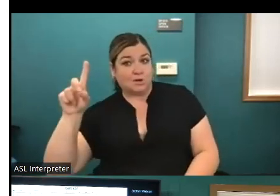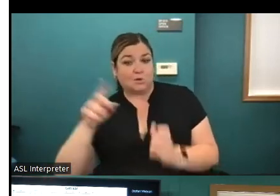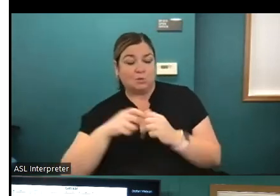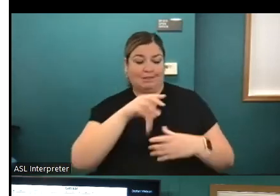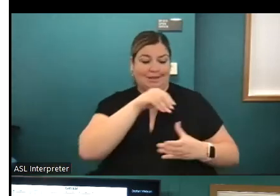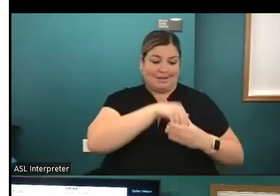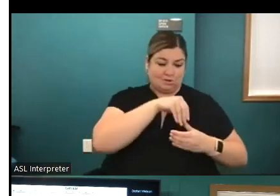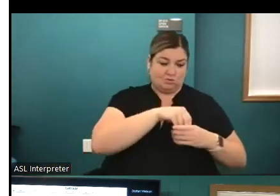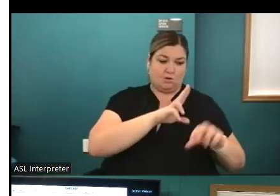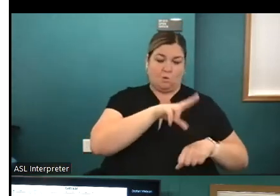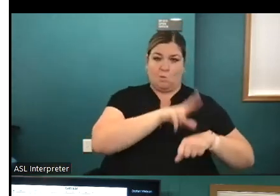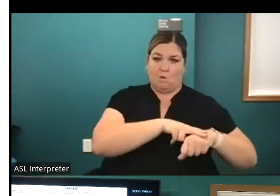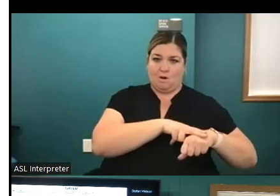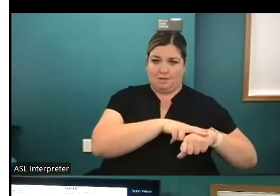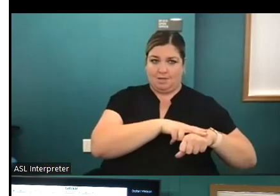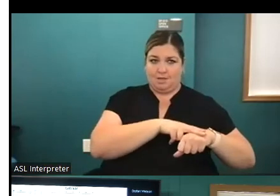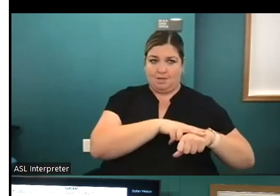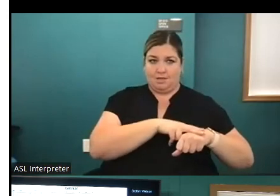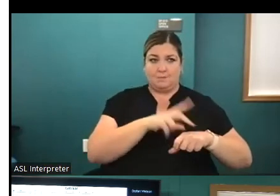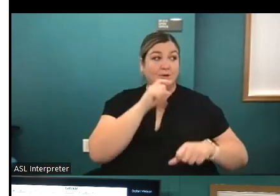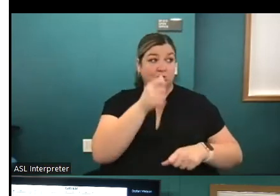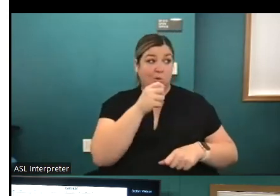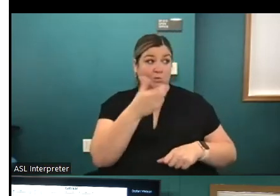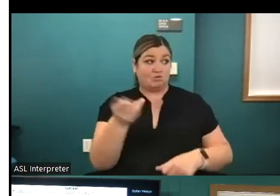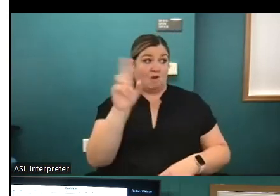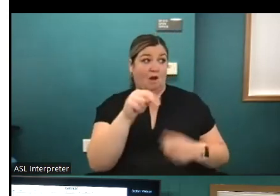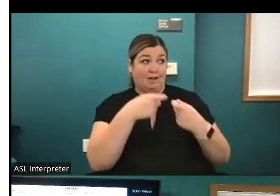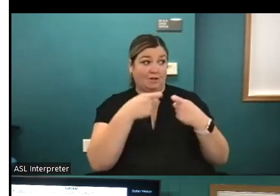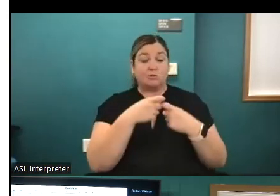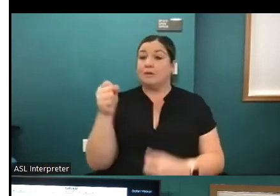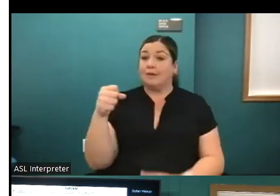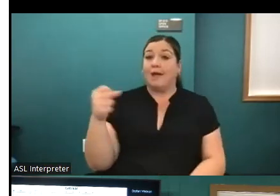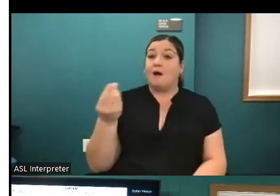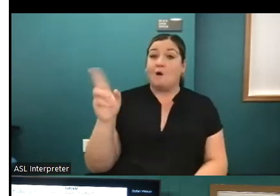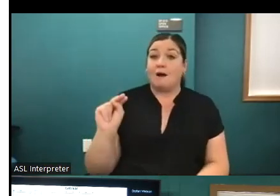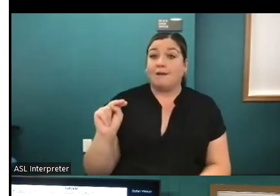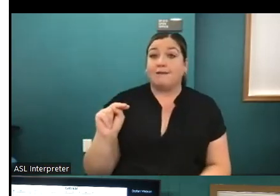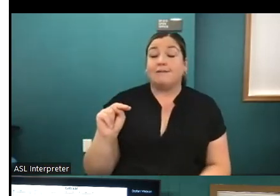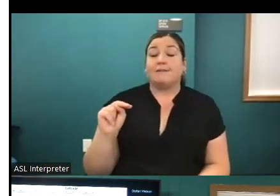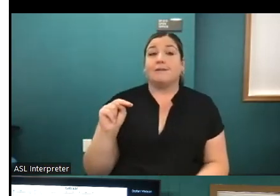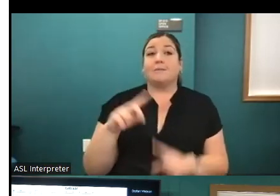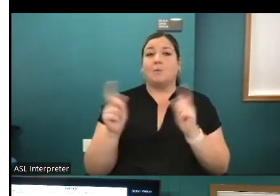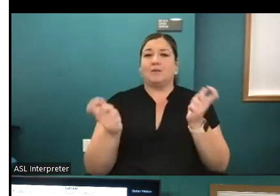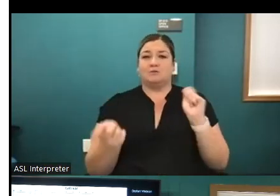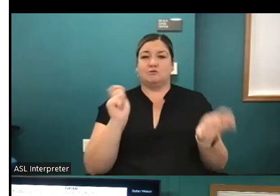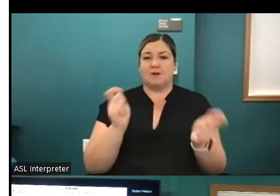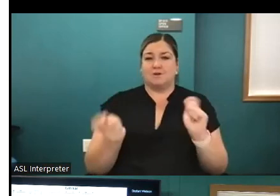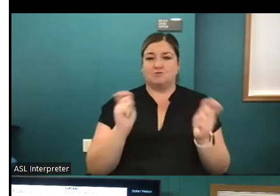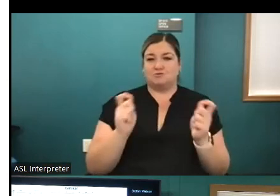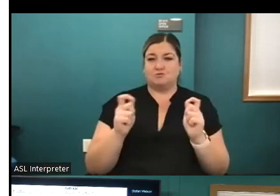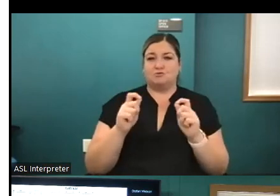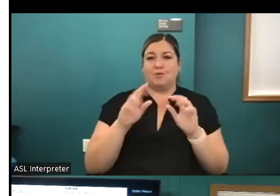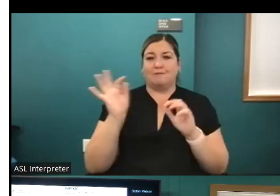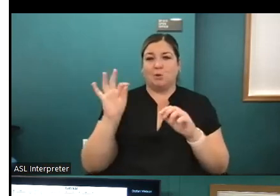internal. you just don't activate those electrodes at the frequency. No, we do. that you're still hearing. Right, yes, we changed the